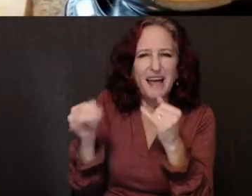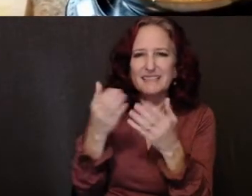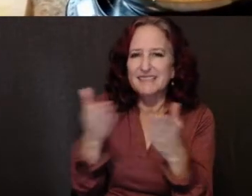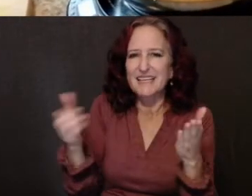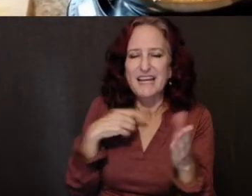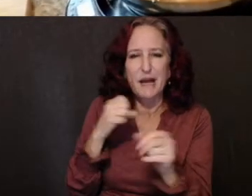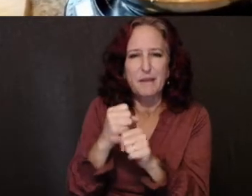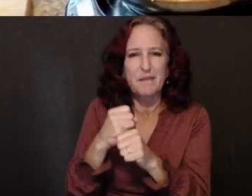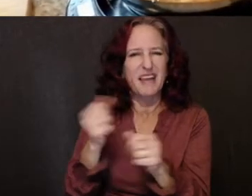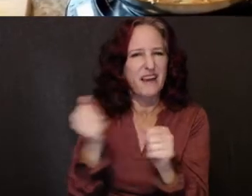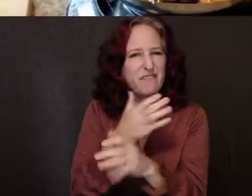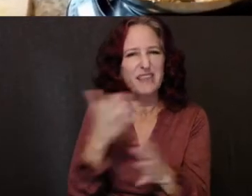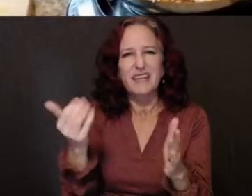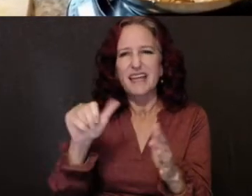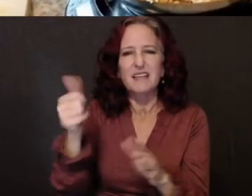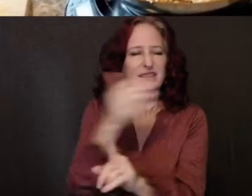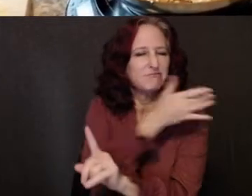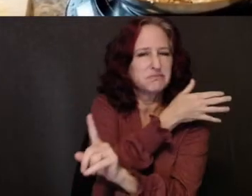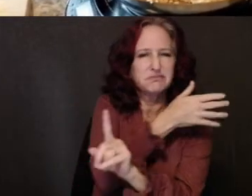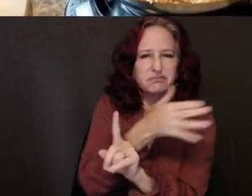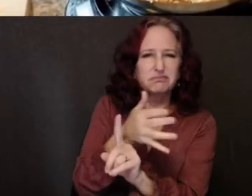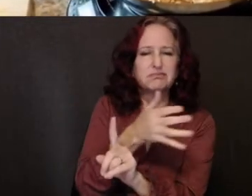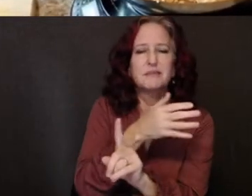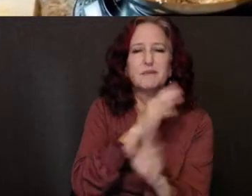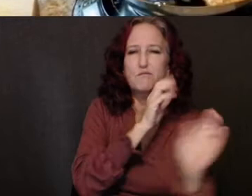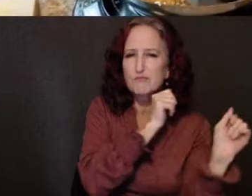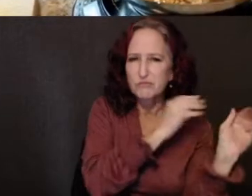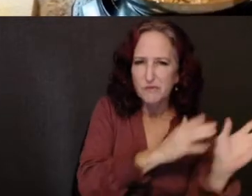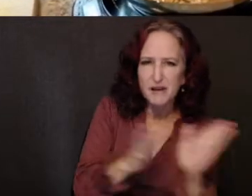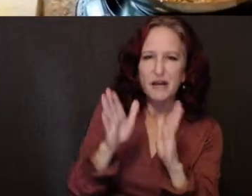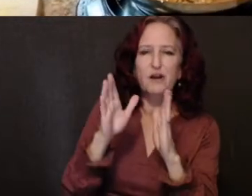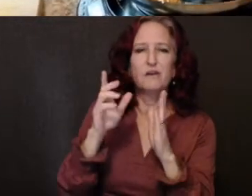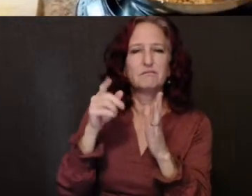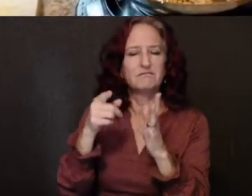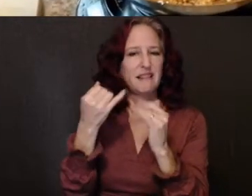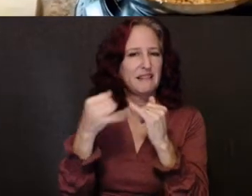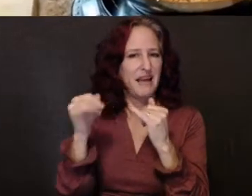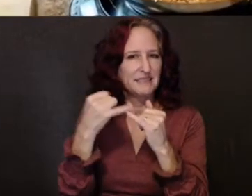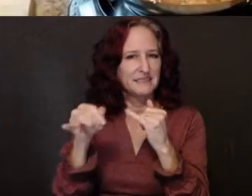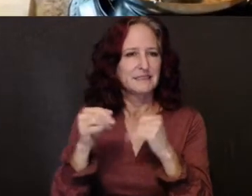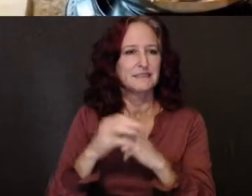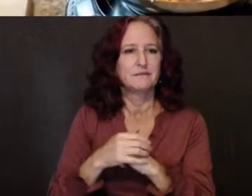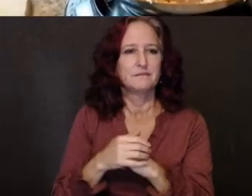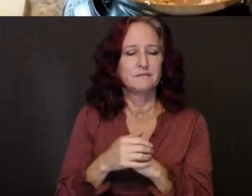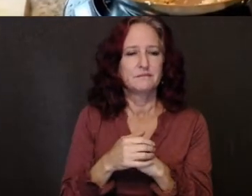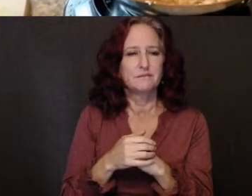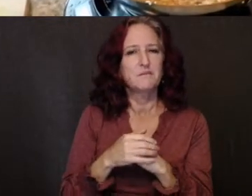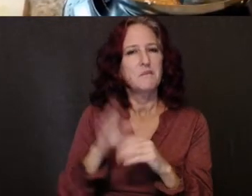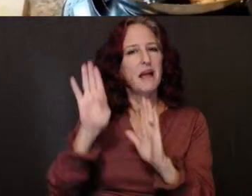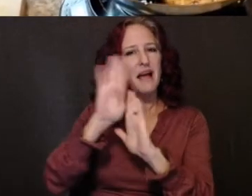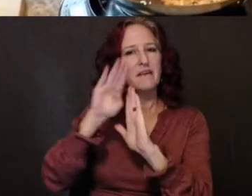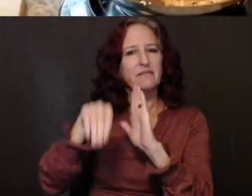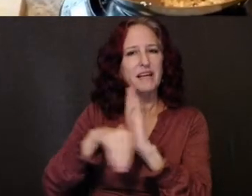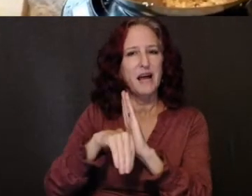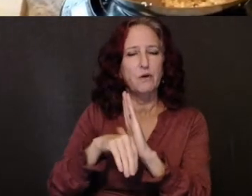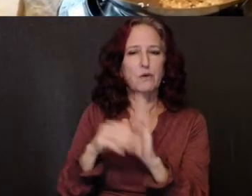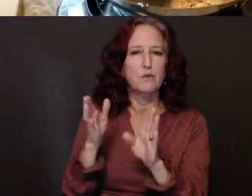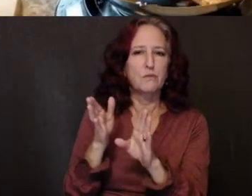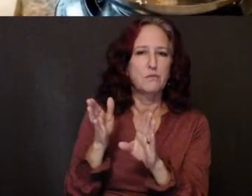risotto? The risotto I would make right before. That'd probably be one of the last things I would make.